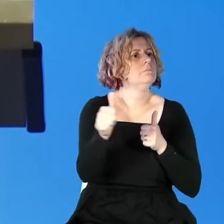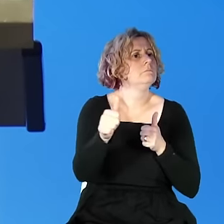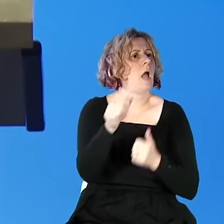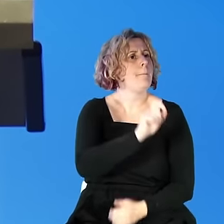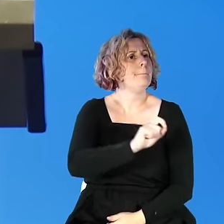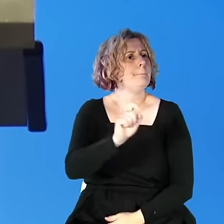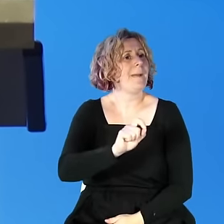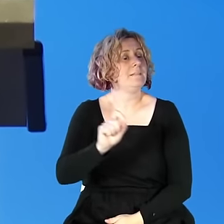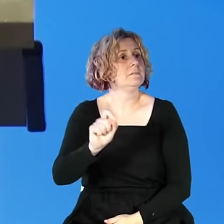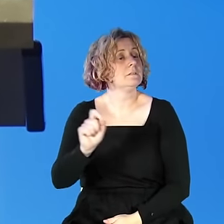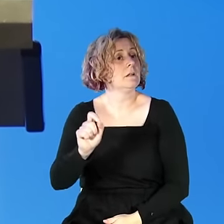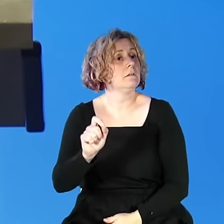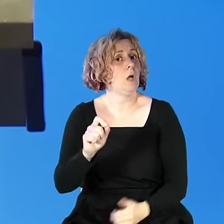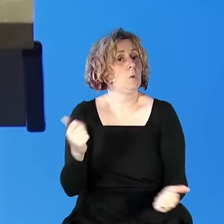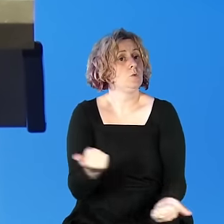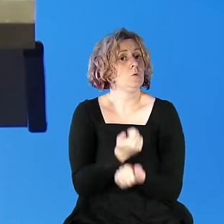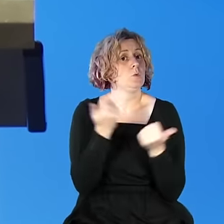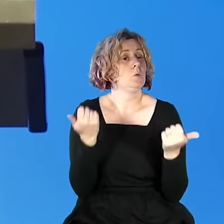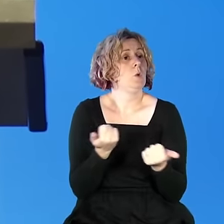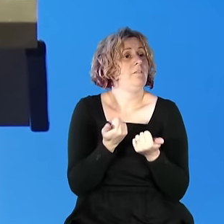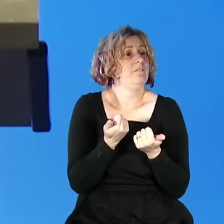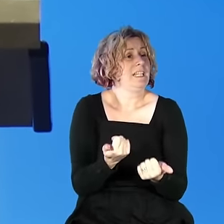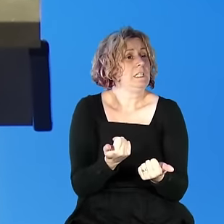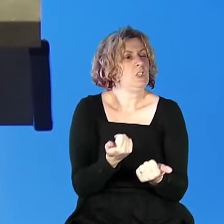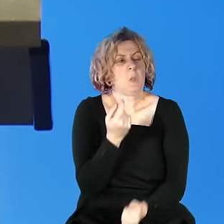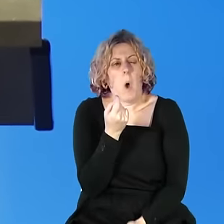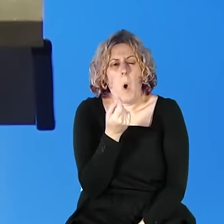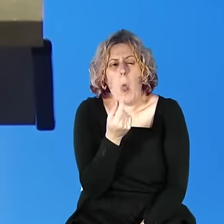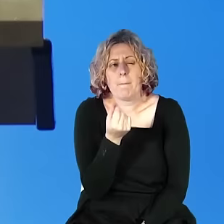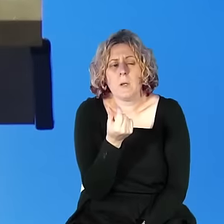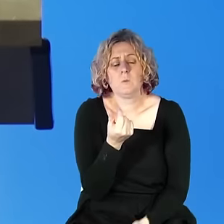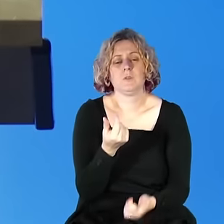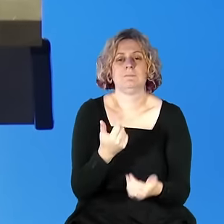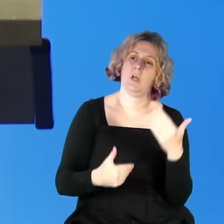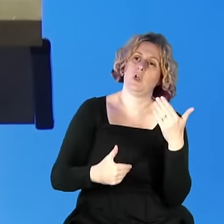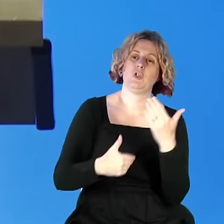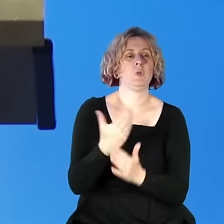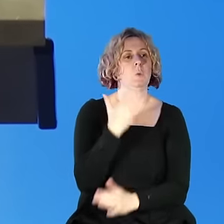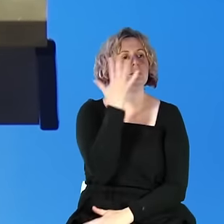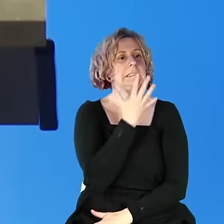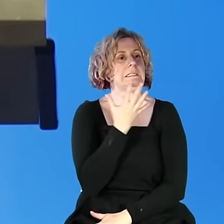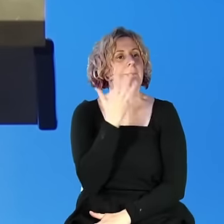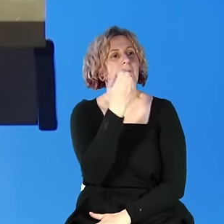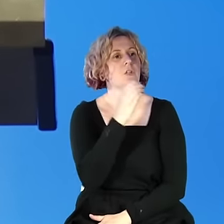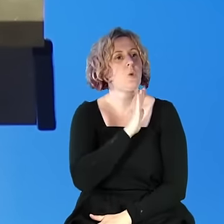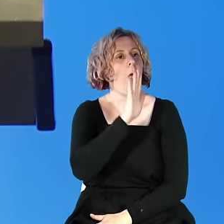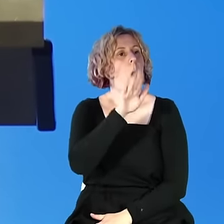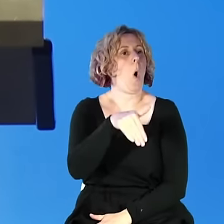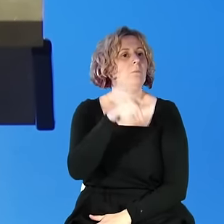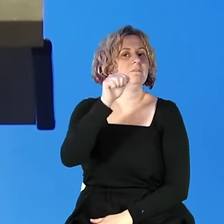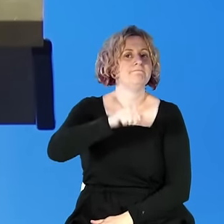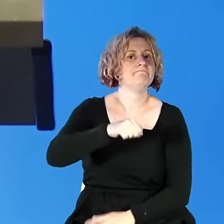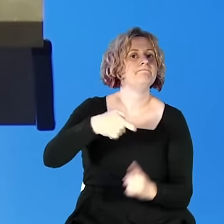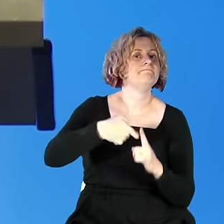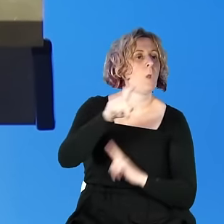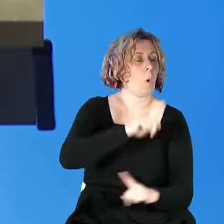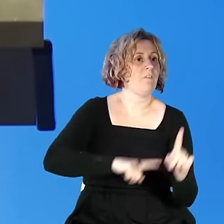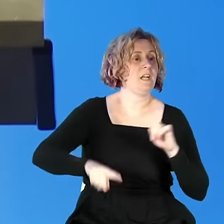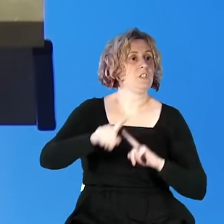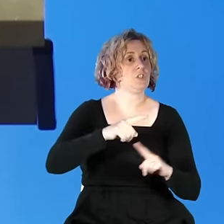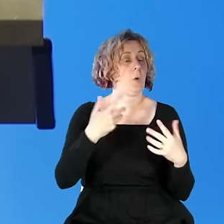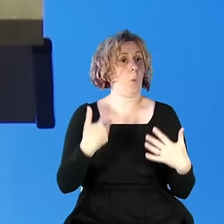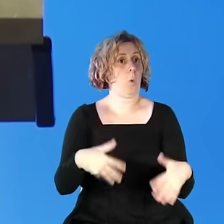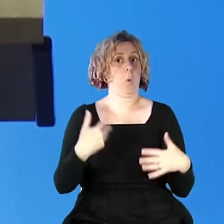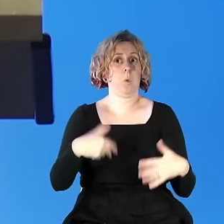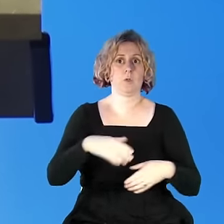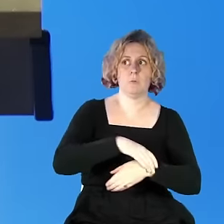new spiritual home for the convention. It has been an extraordinary effort of human endeavour. I extend